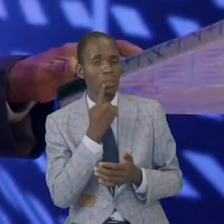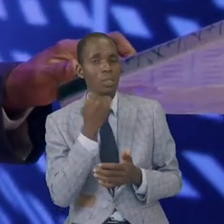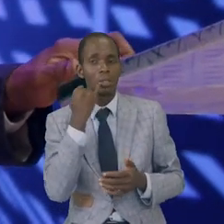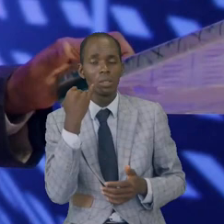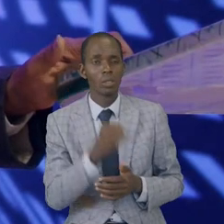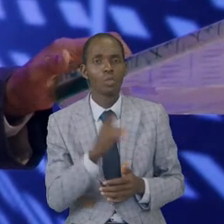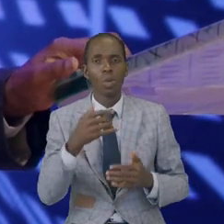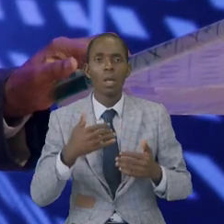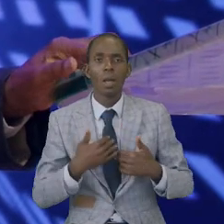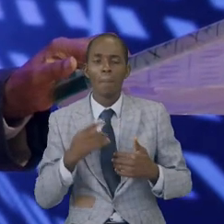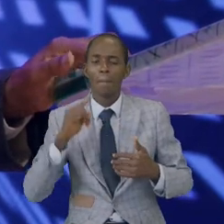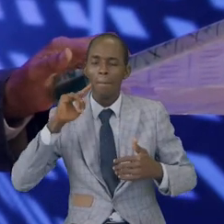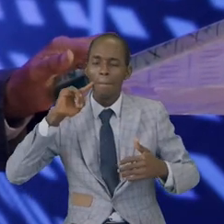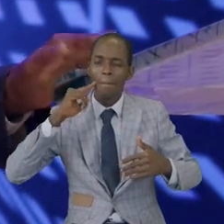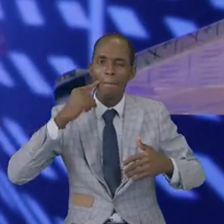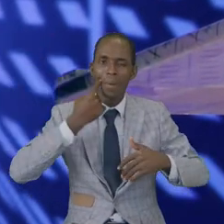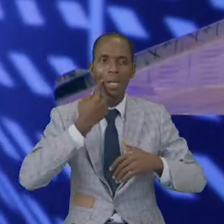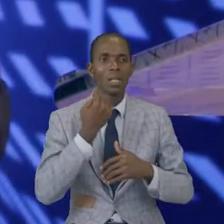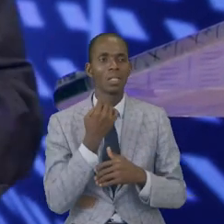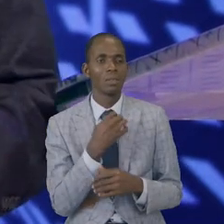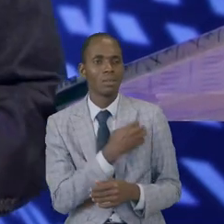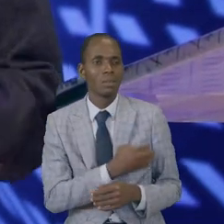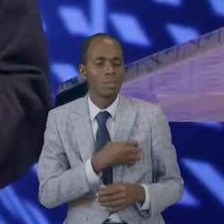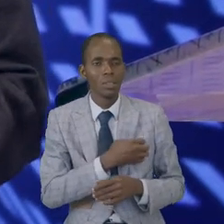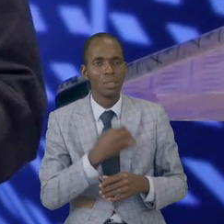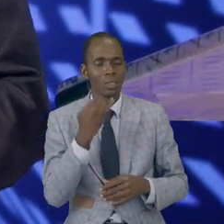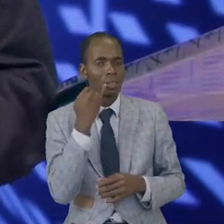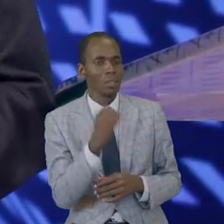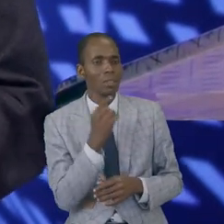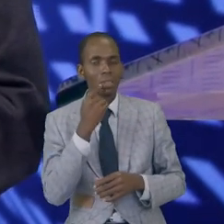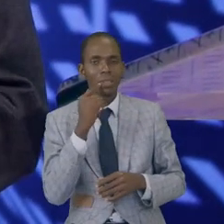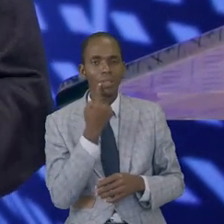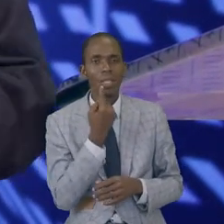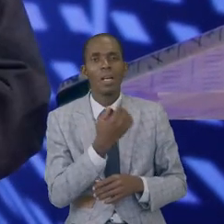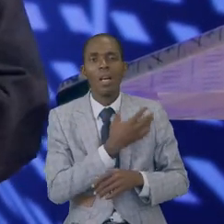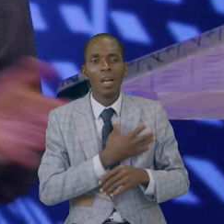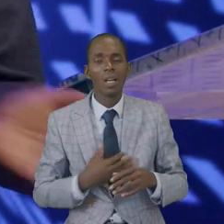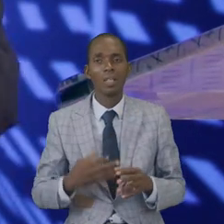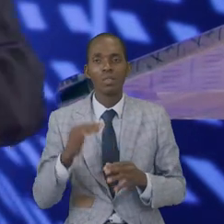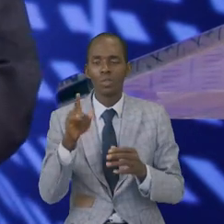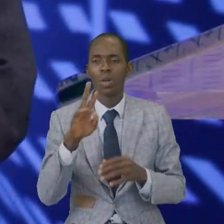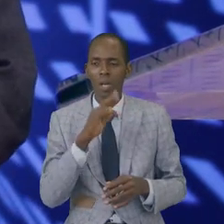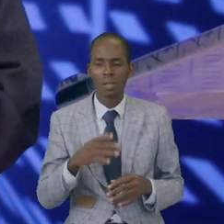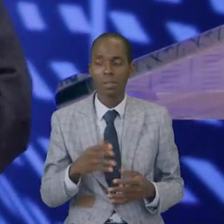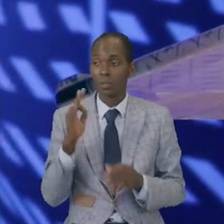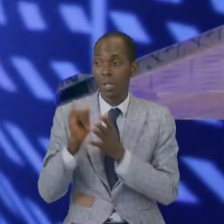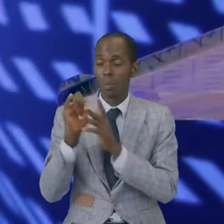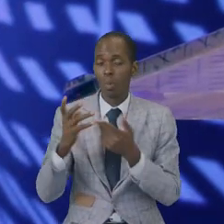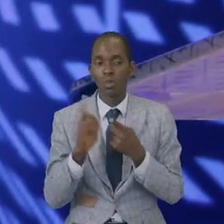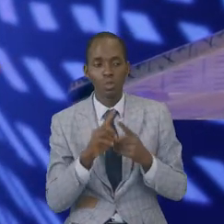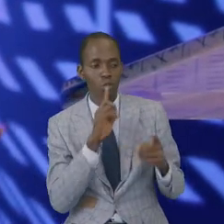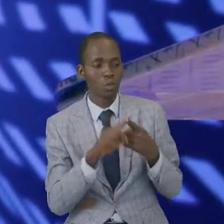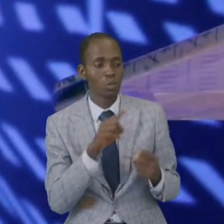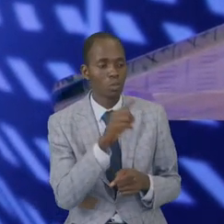bitter envy and strife, and you are so touchy. If he wants to talk to you, if she wants to talk to